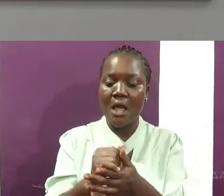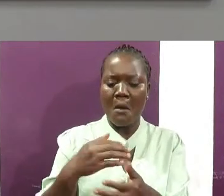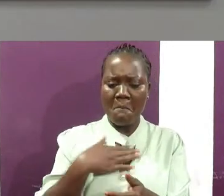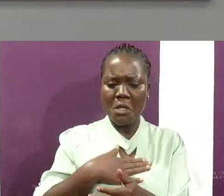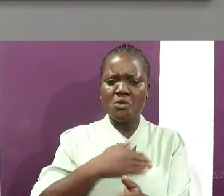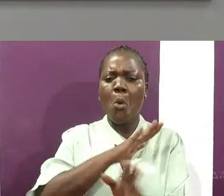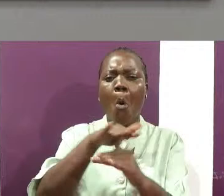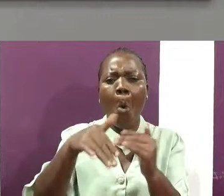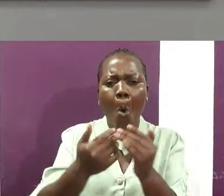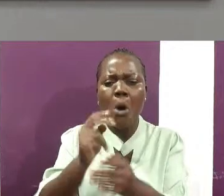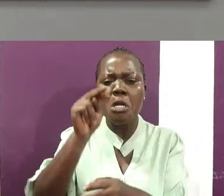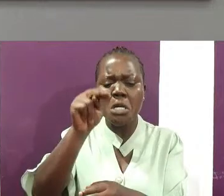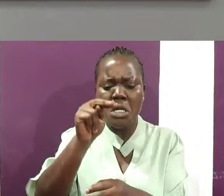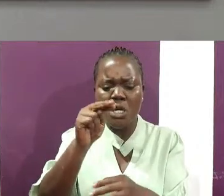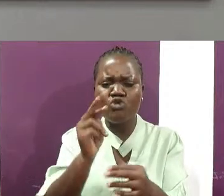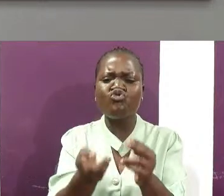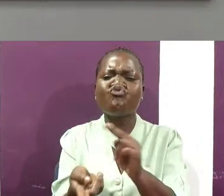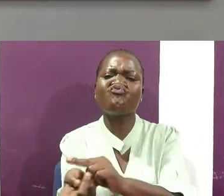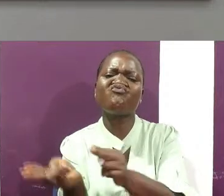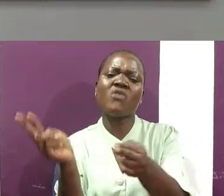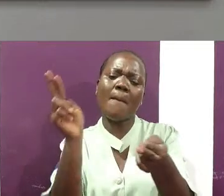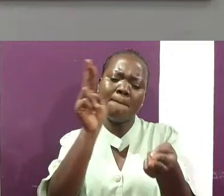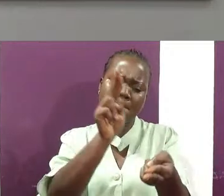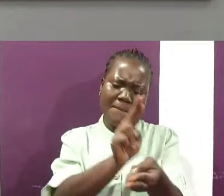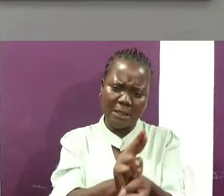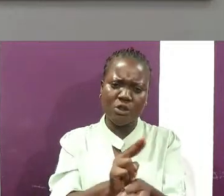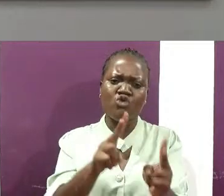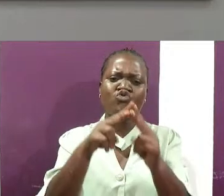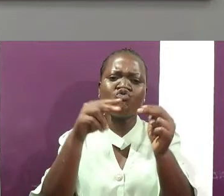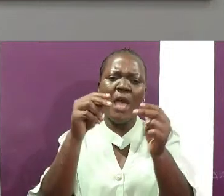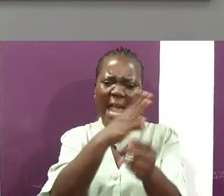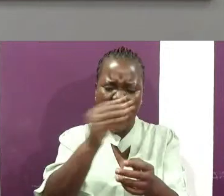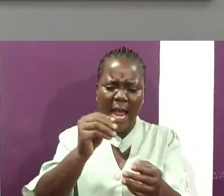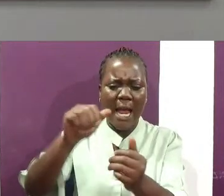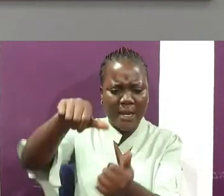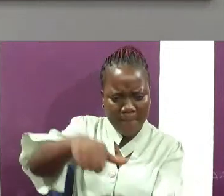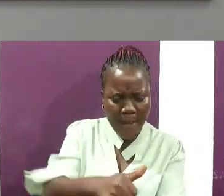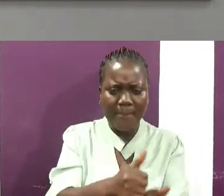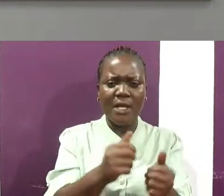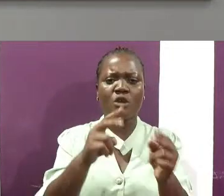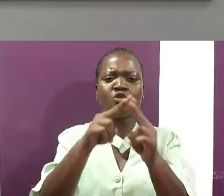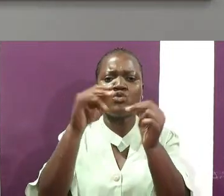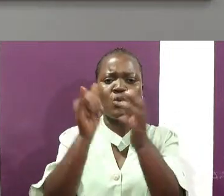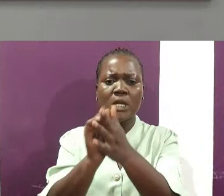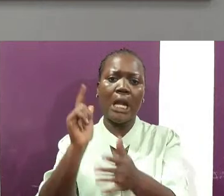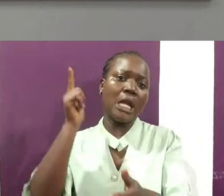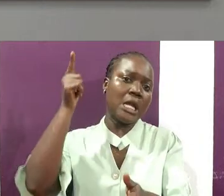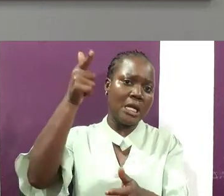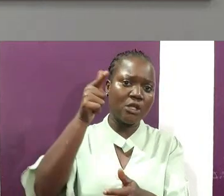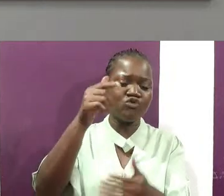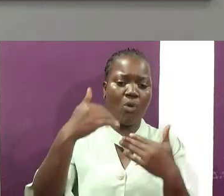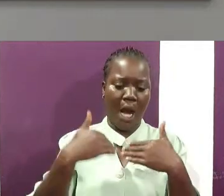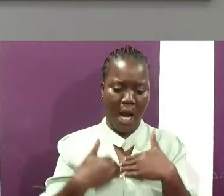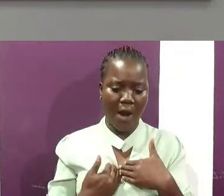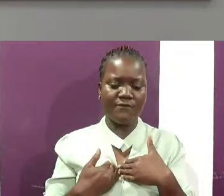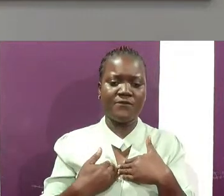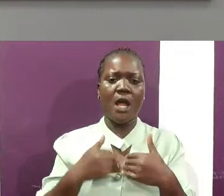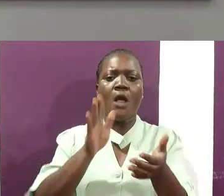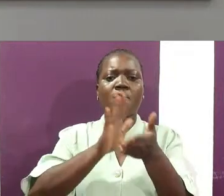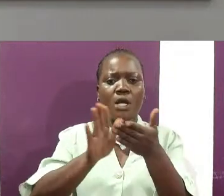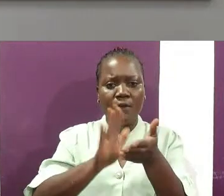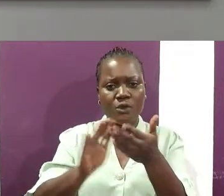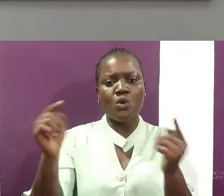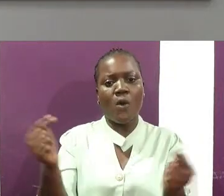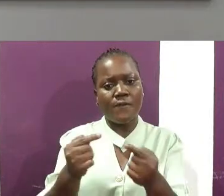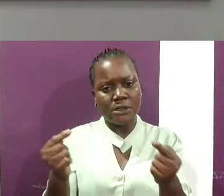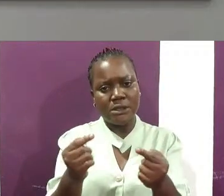Biara, Makwami, and Monosu, Namu Benya Hong Kong, Acha, the Anibone for free. And on that day, verse 41, 3,000